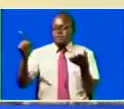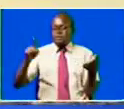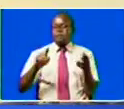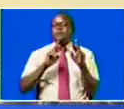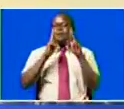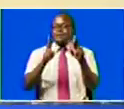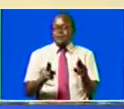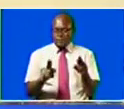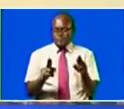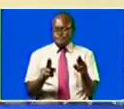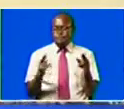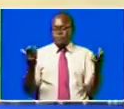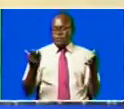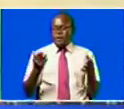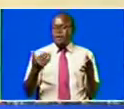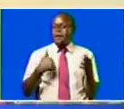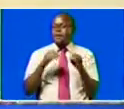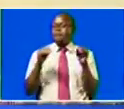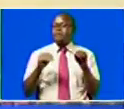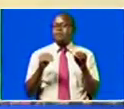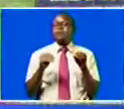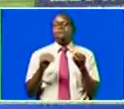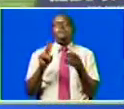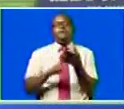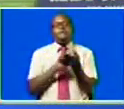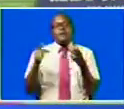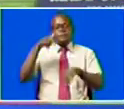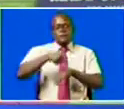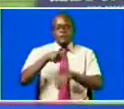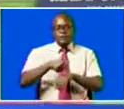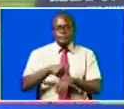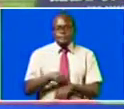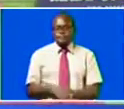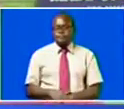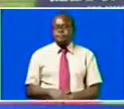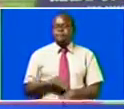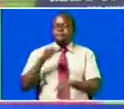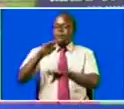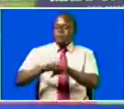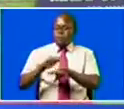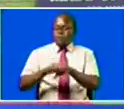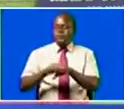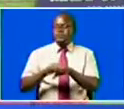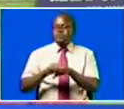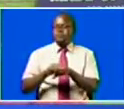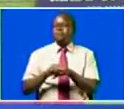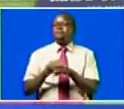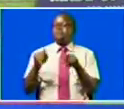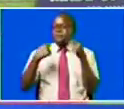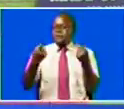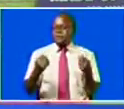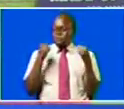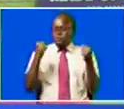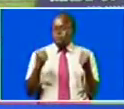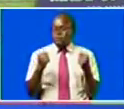World Cup format, where there will be no pools this time round. It's a good format and it favors a team that will be strong because you only